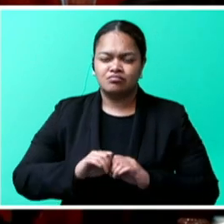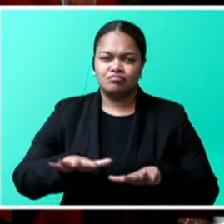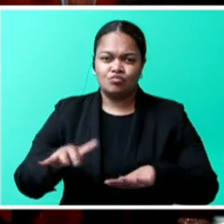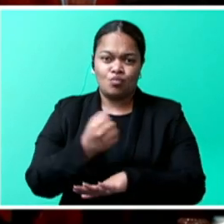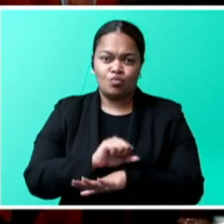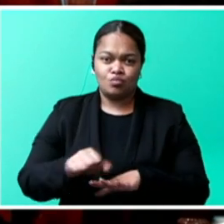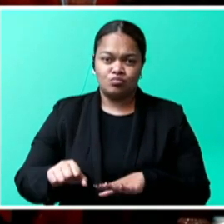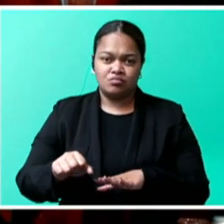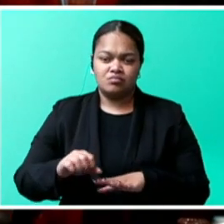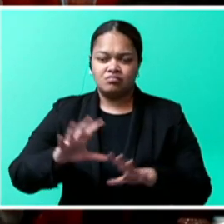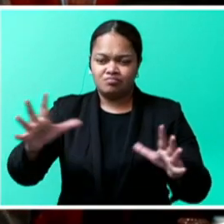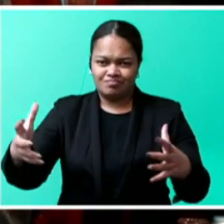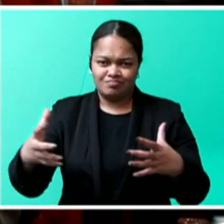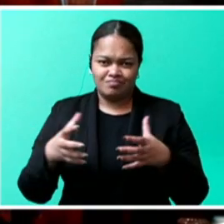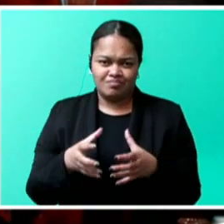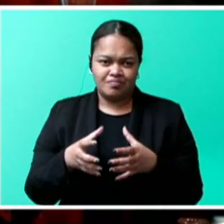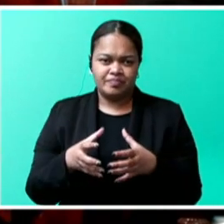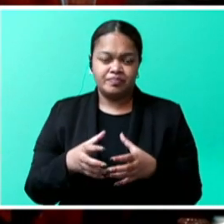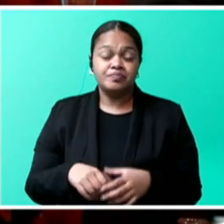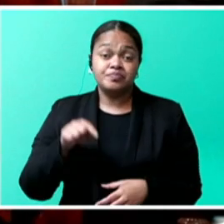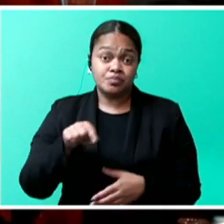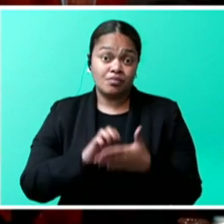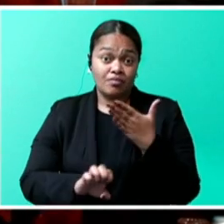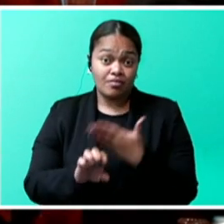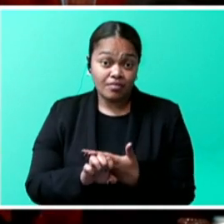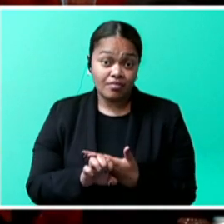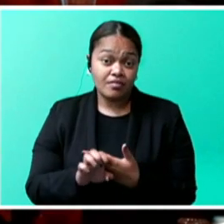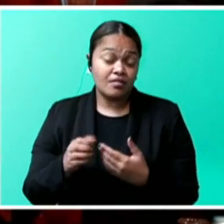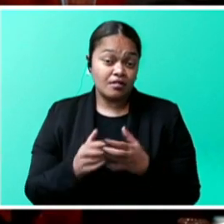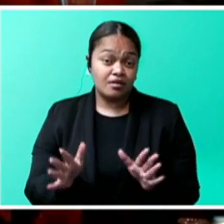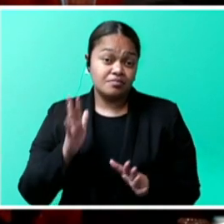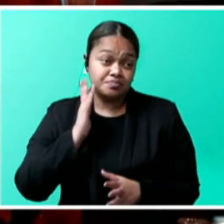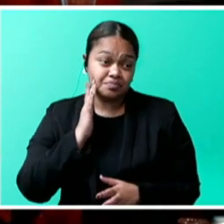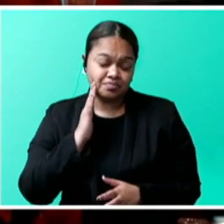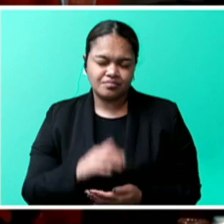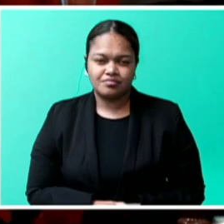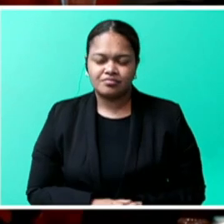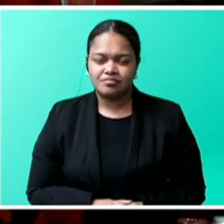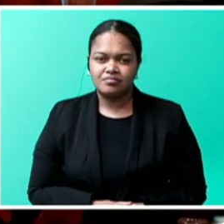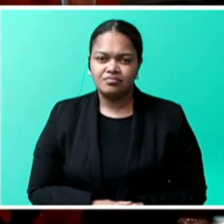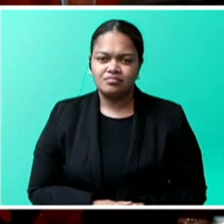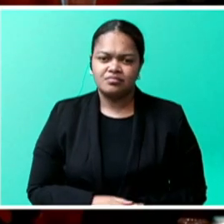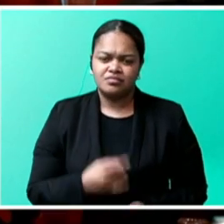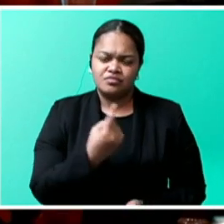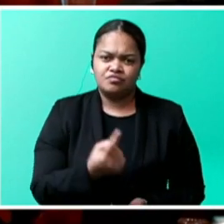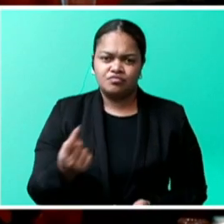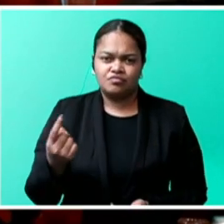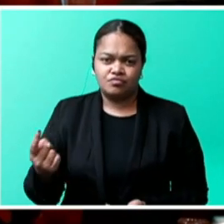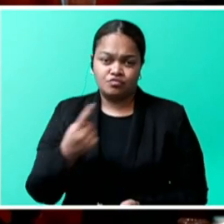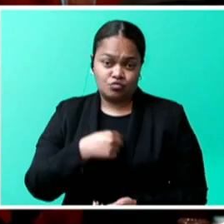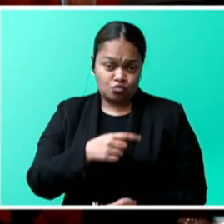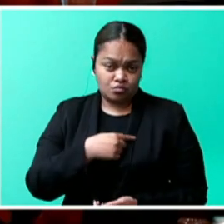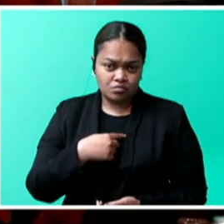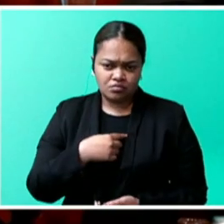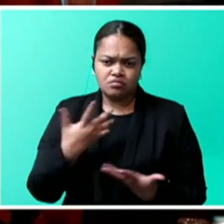single roof. This event was conceived from a collective commitment rooted in our shared